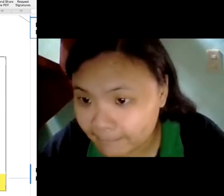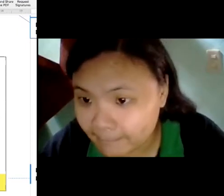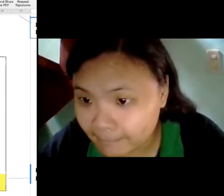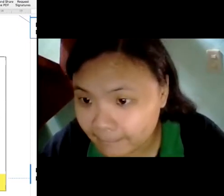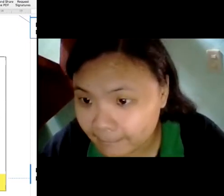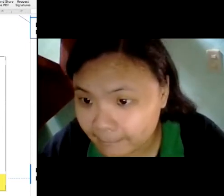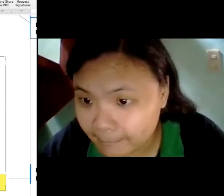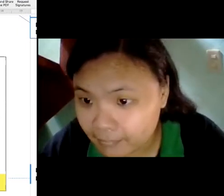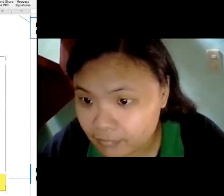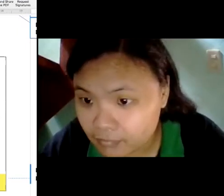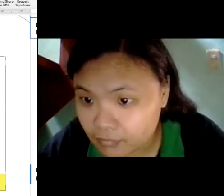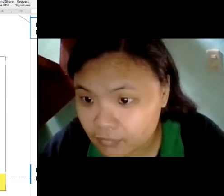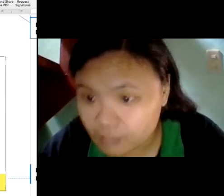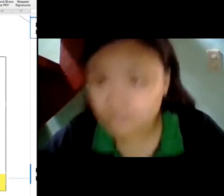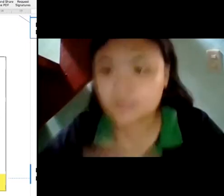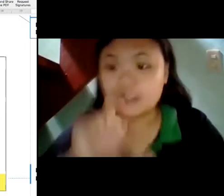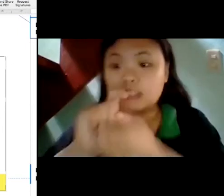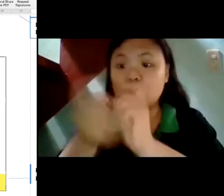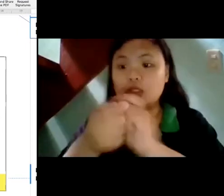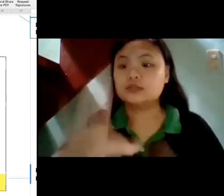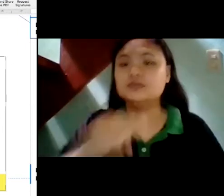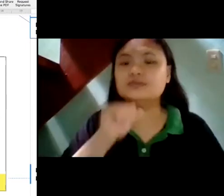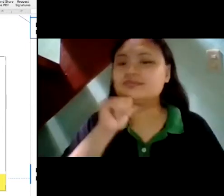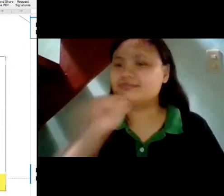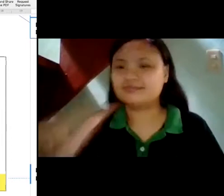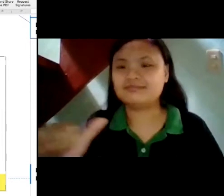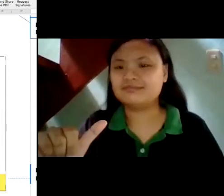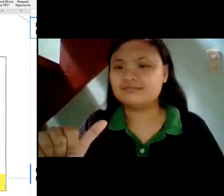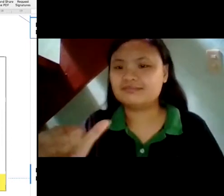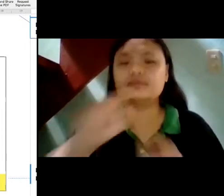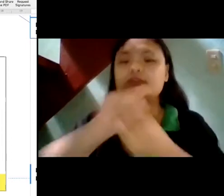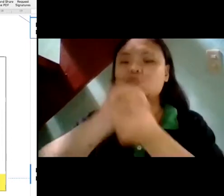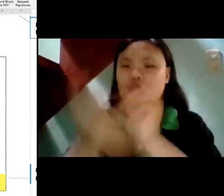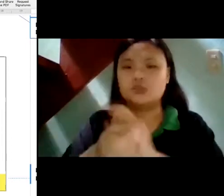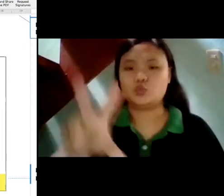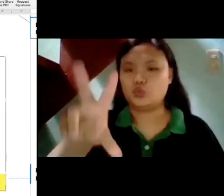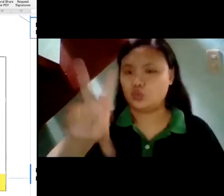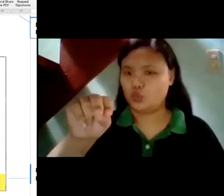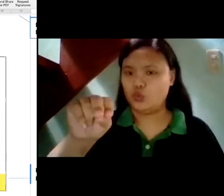Want to change it to no? Or leave it as?